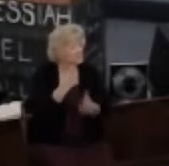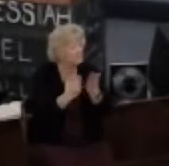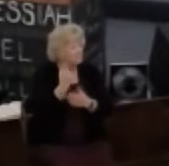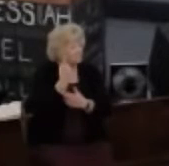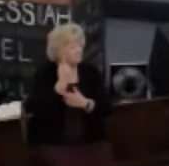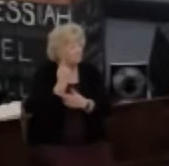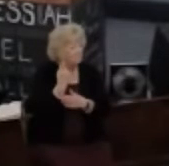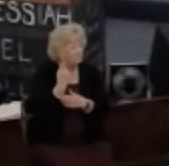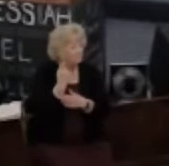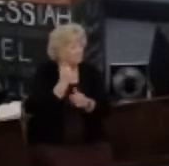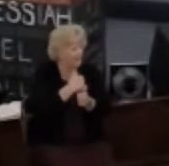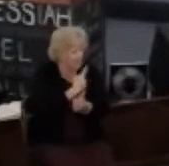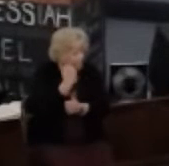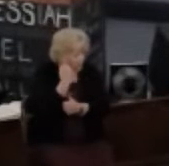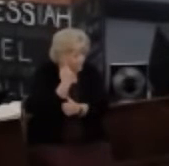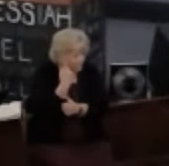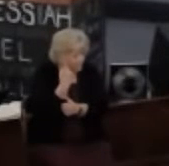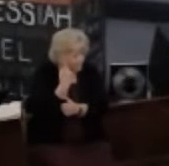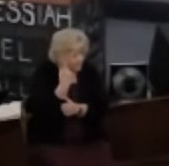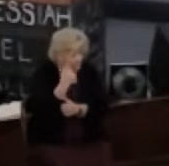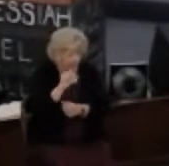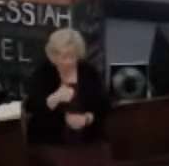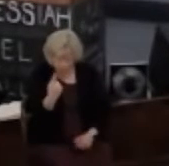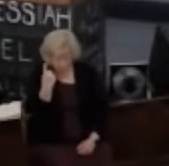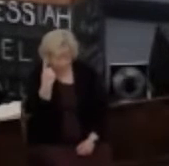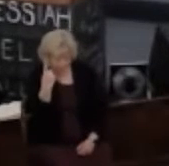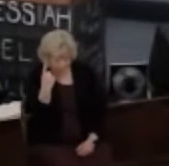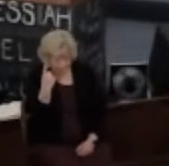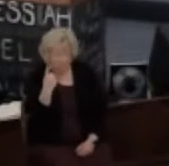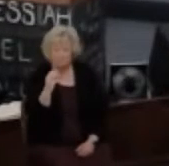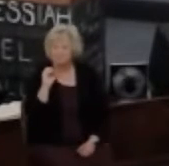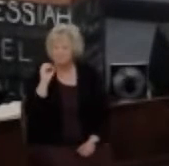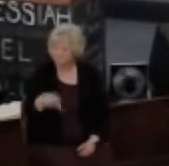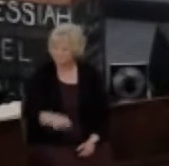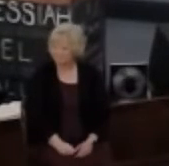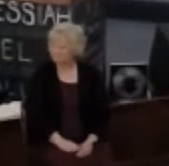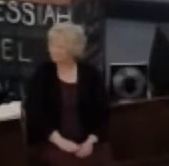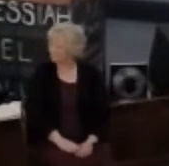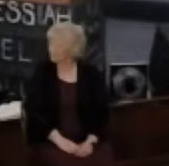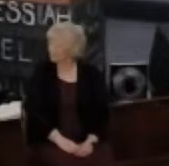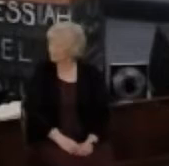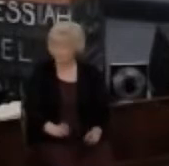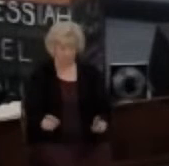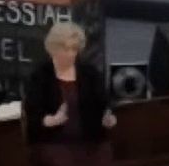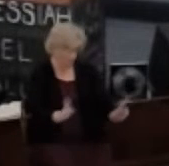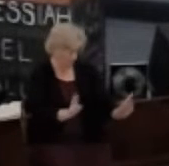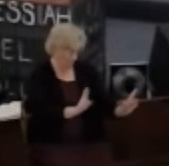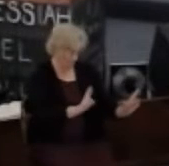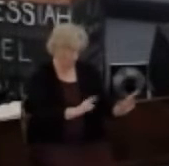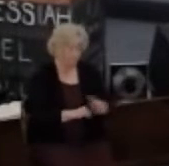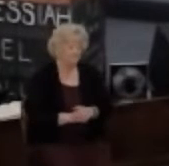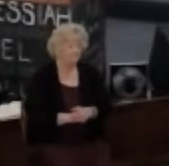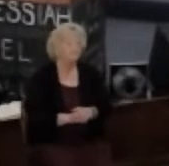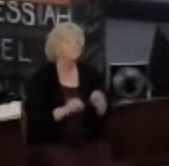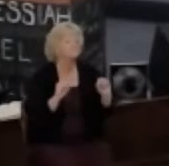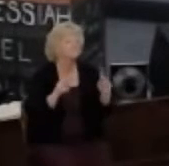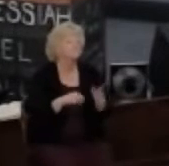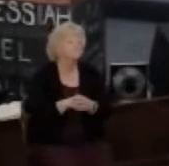Somebody. Everybody. Anybody. Ah, here we go. Are you ready?